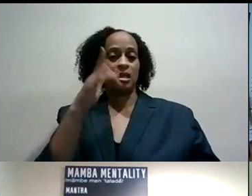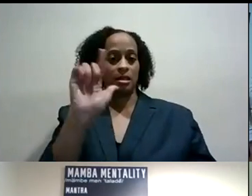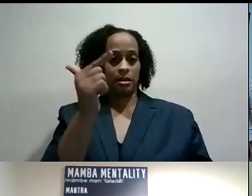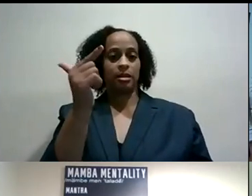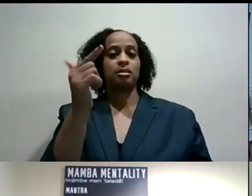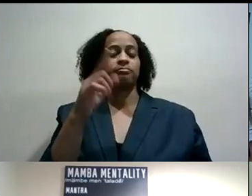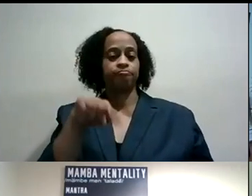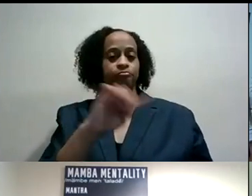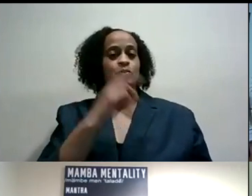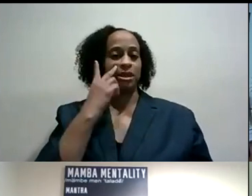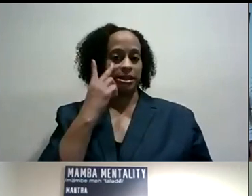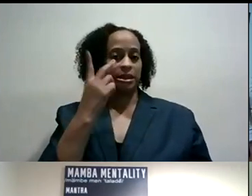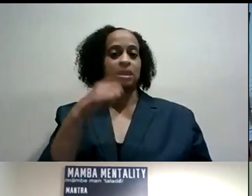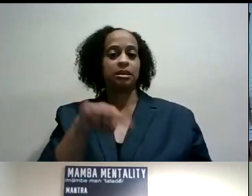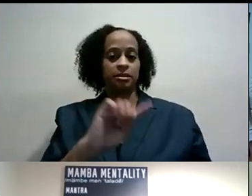we see that